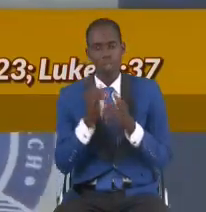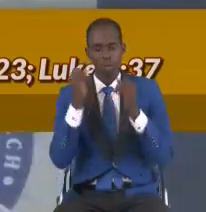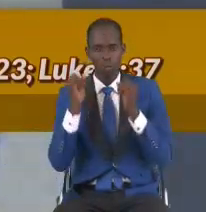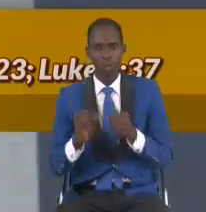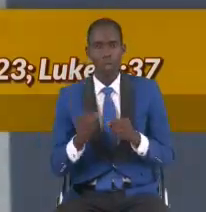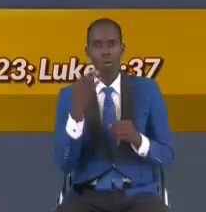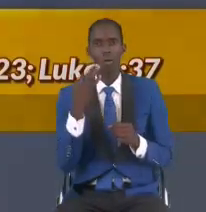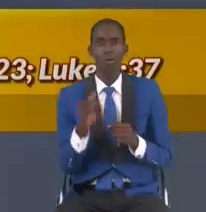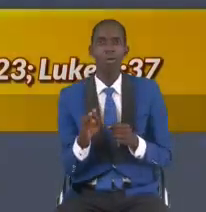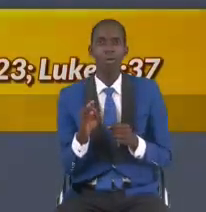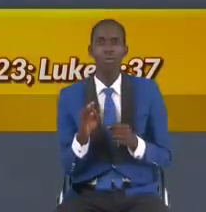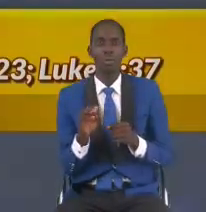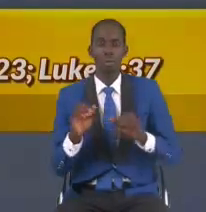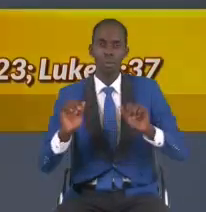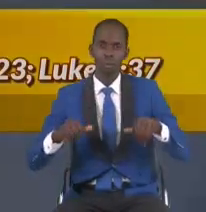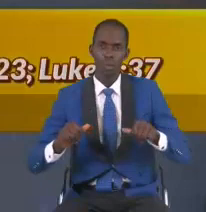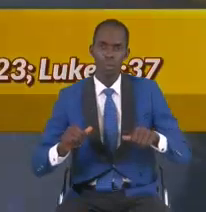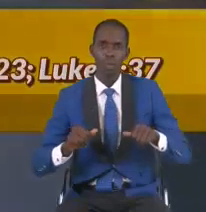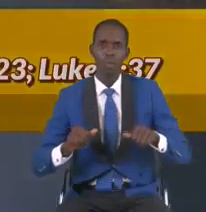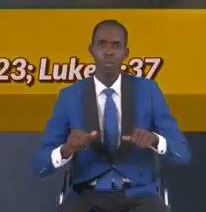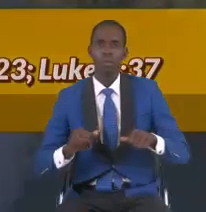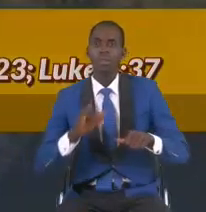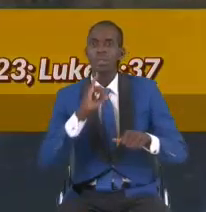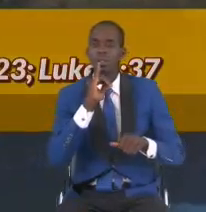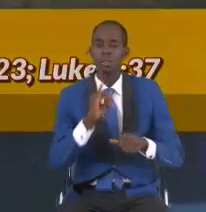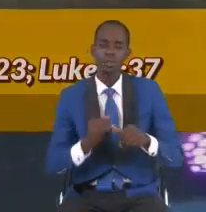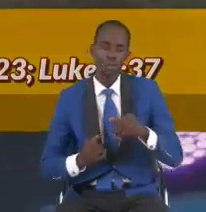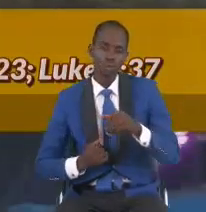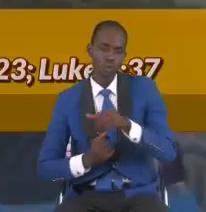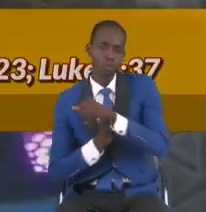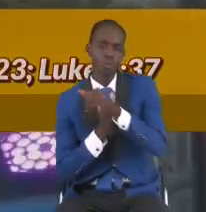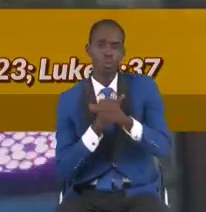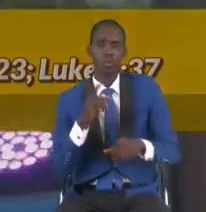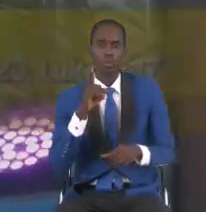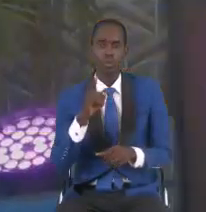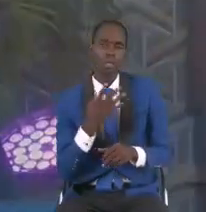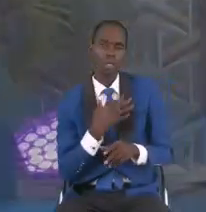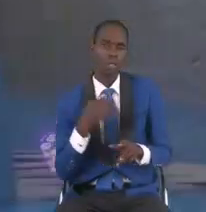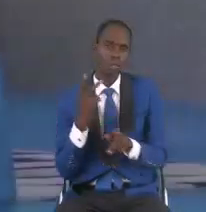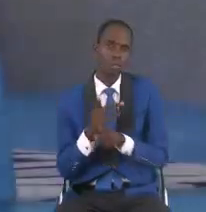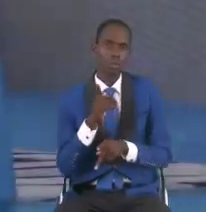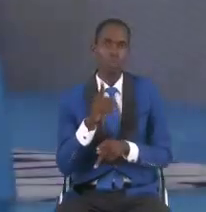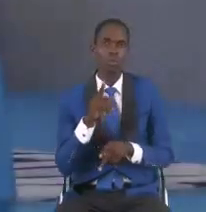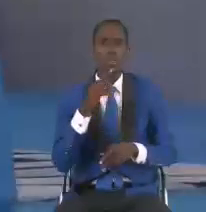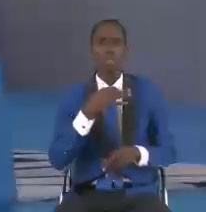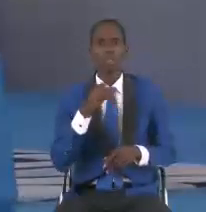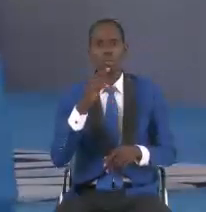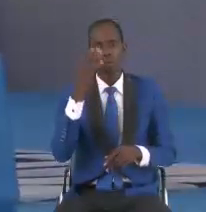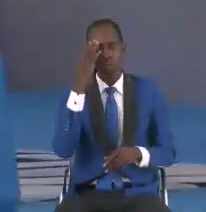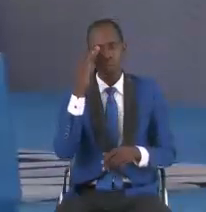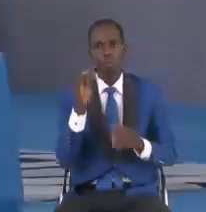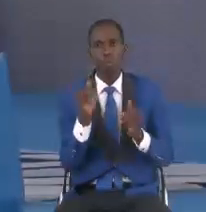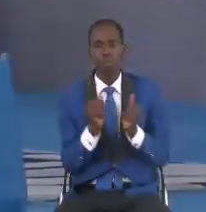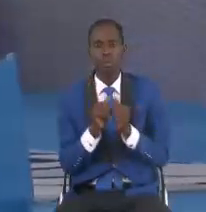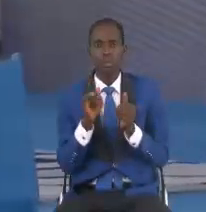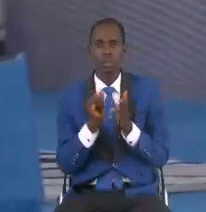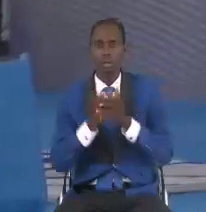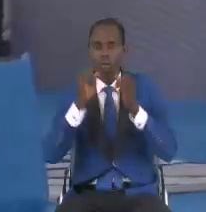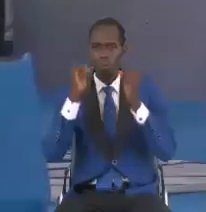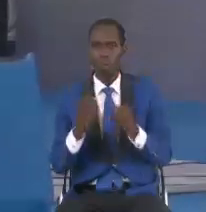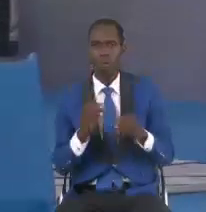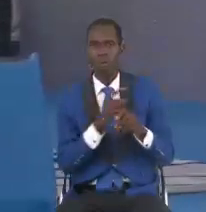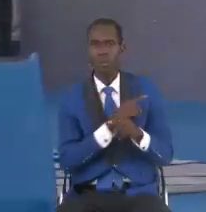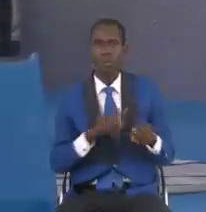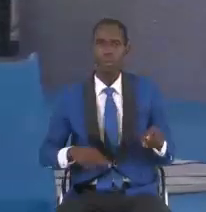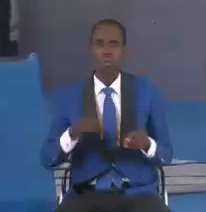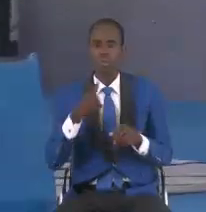of possibilities is supporting you and sustaining you, and you know with that power of the Lord, you